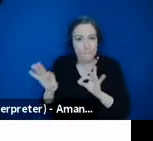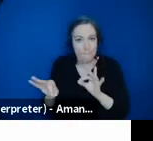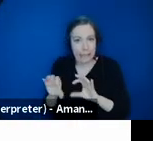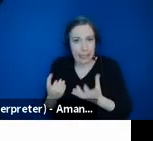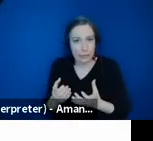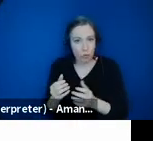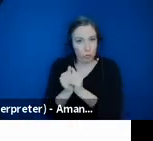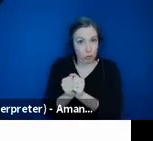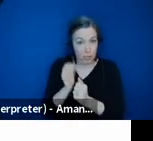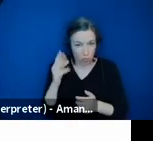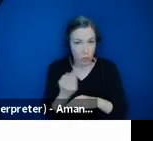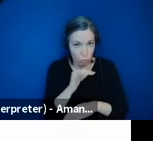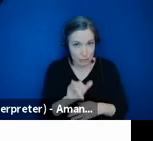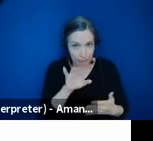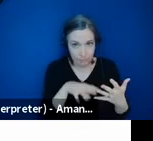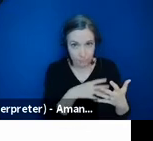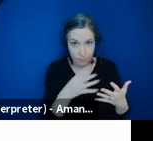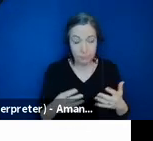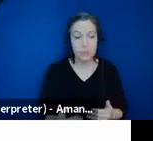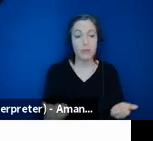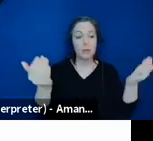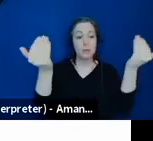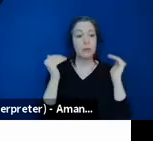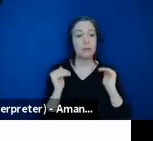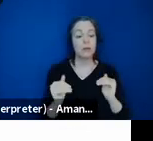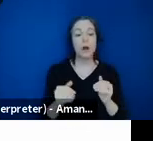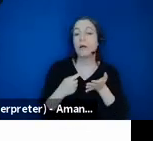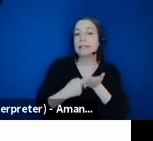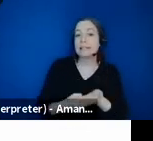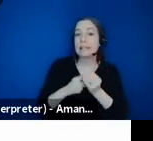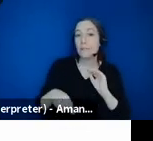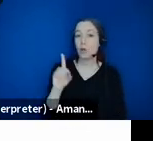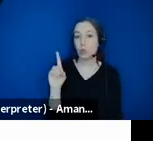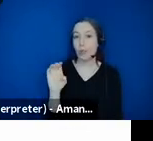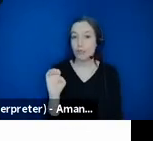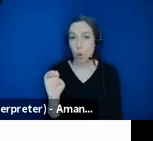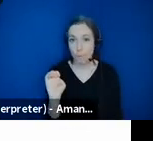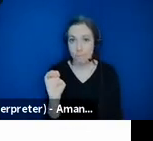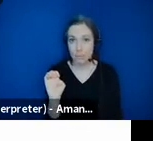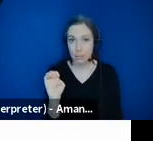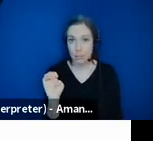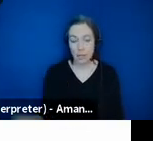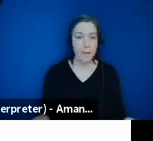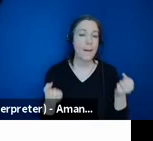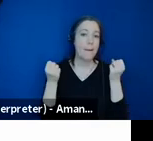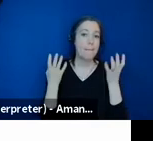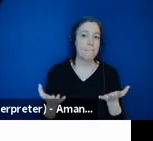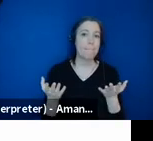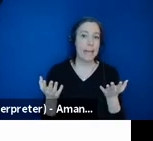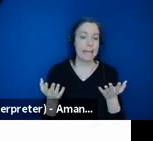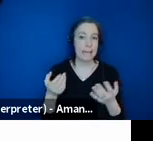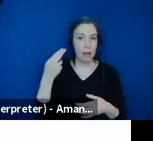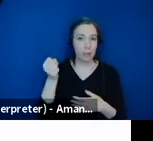I wanted to briefly mention and highlight dual enrollment since we do have some underclassmen attending this event. Dual enrollment allows